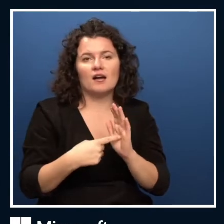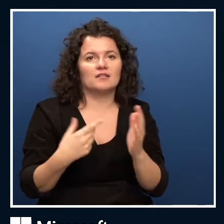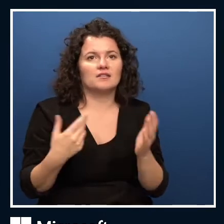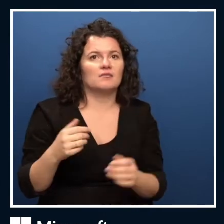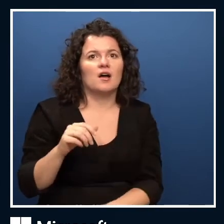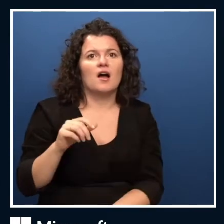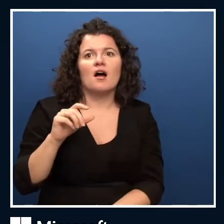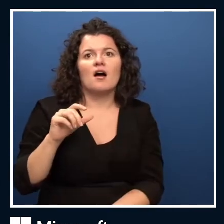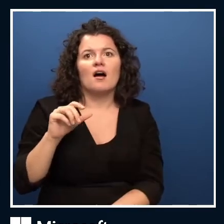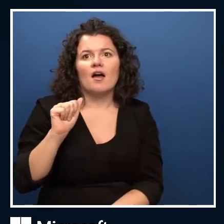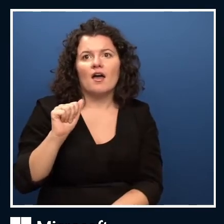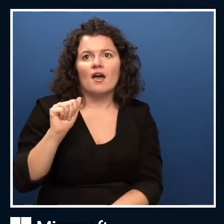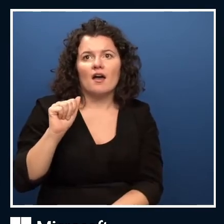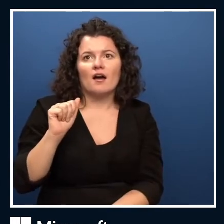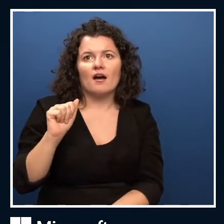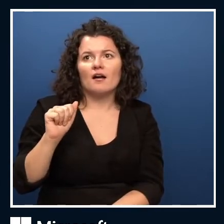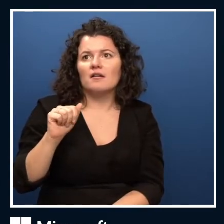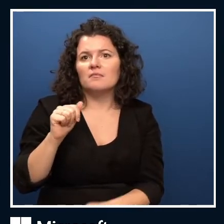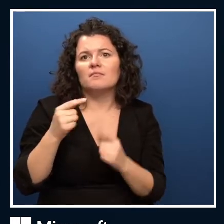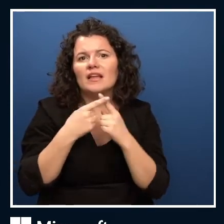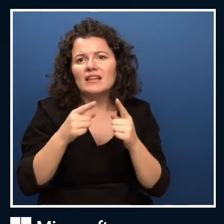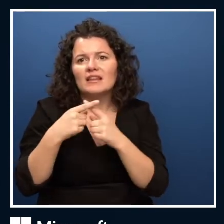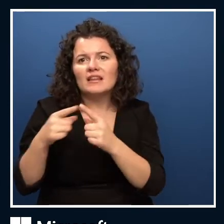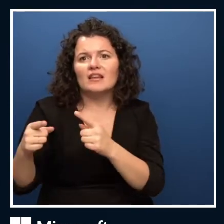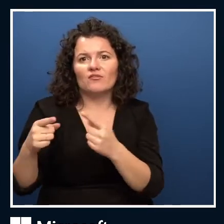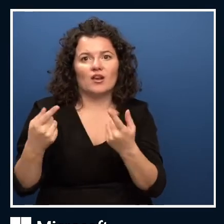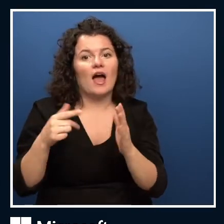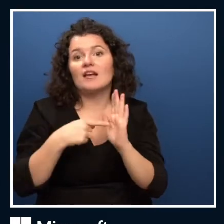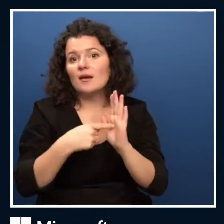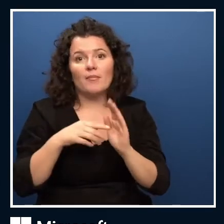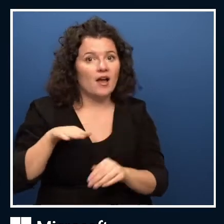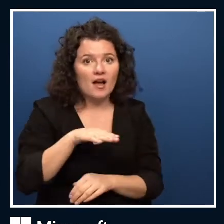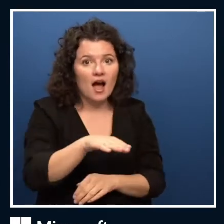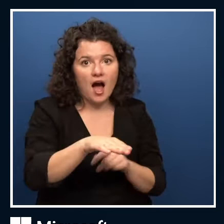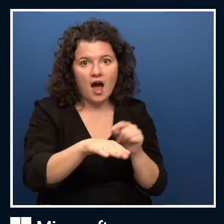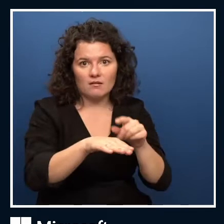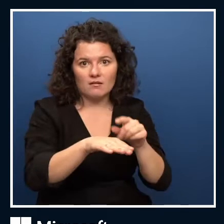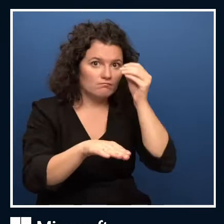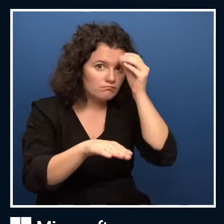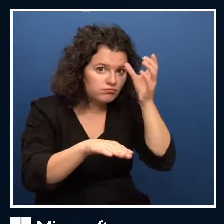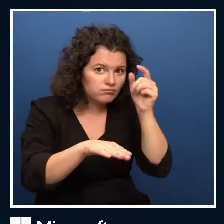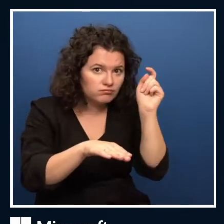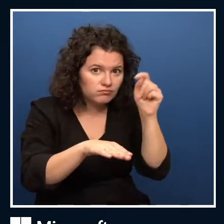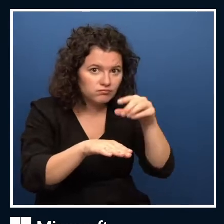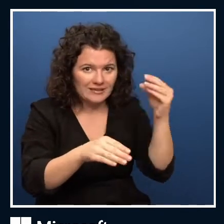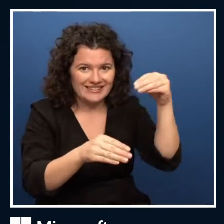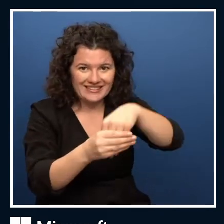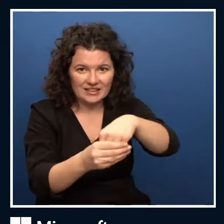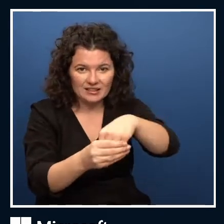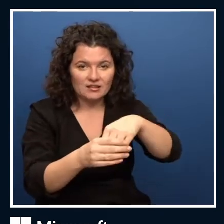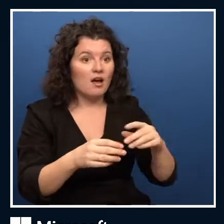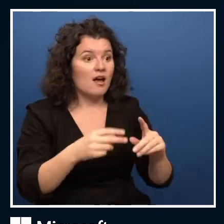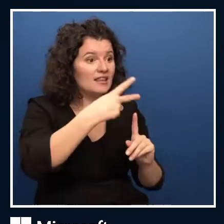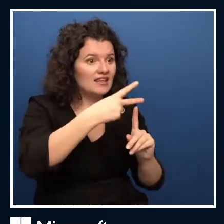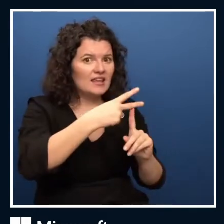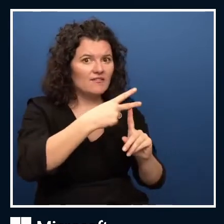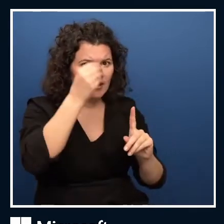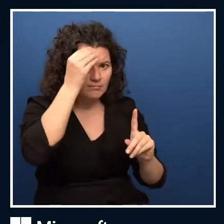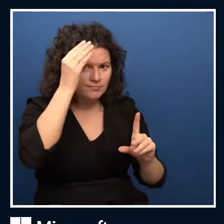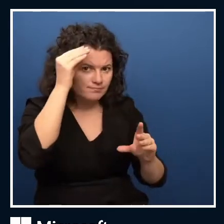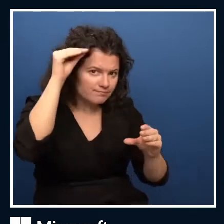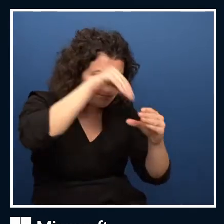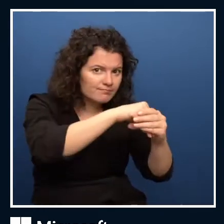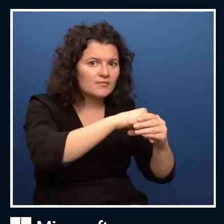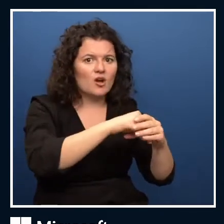we have a lot of smartphones, smart cars, smart speakers, smart TVs. All of these devices can be controlled by